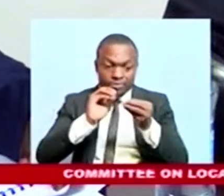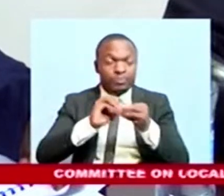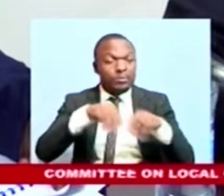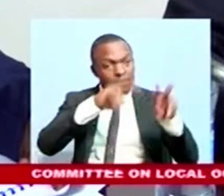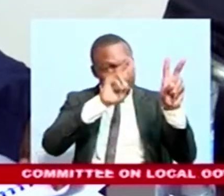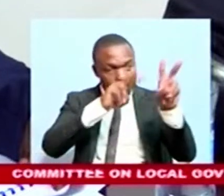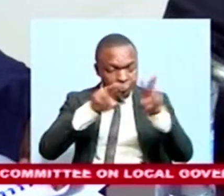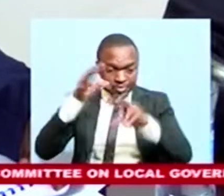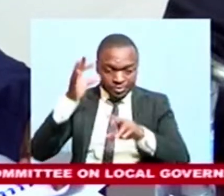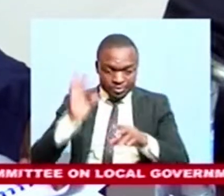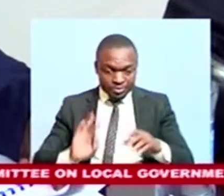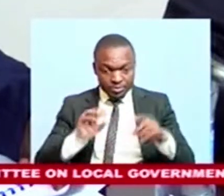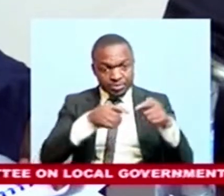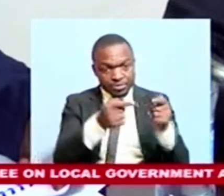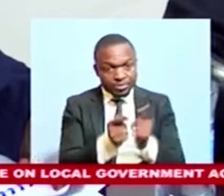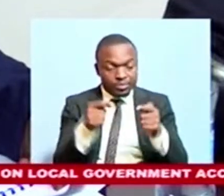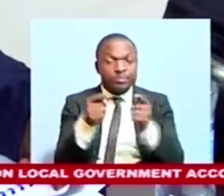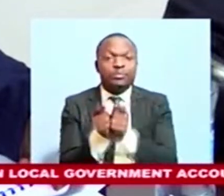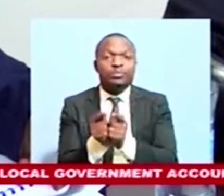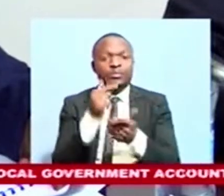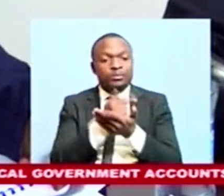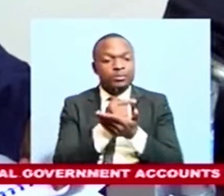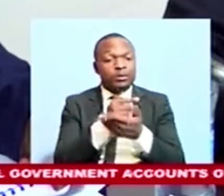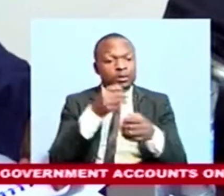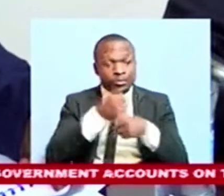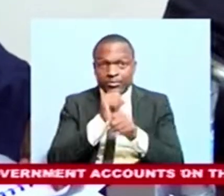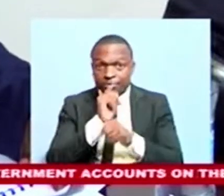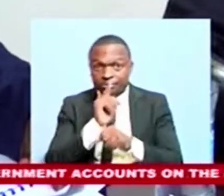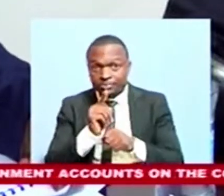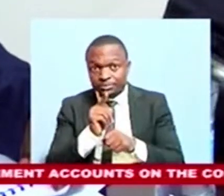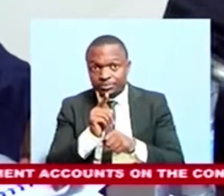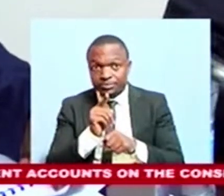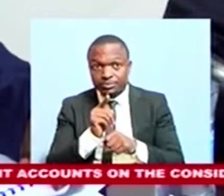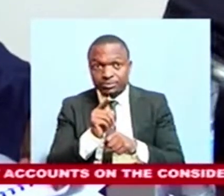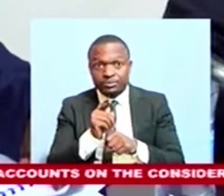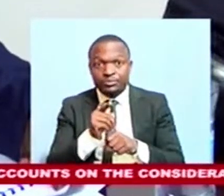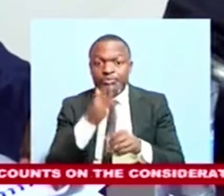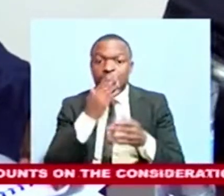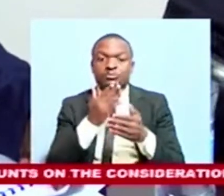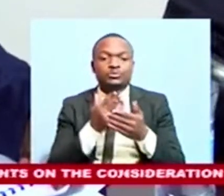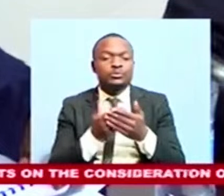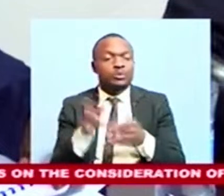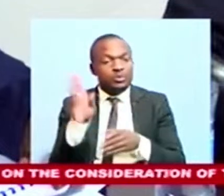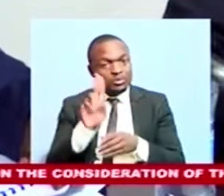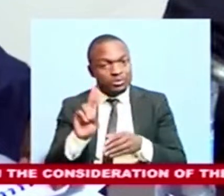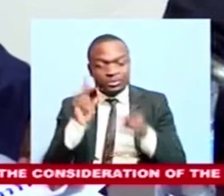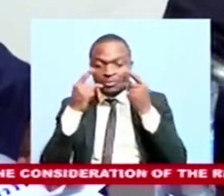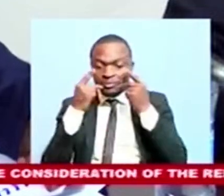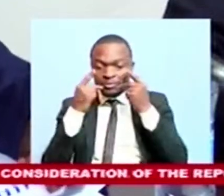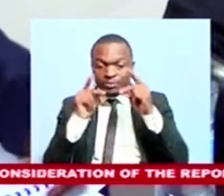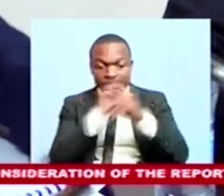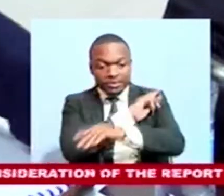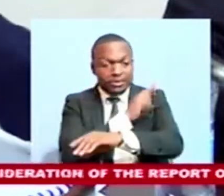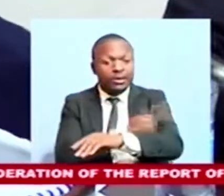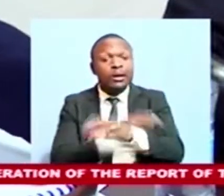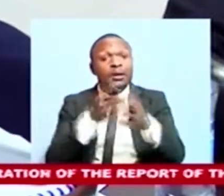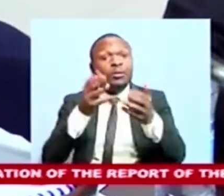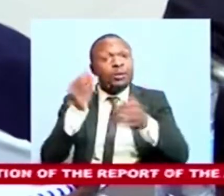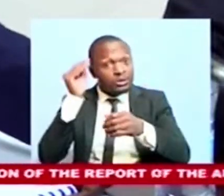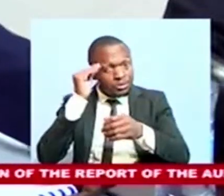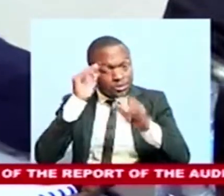beneficiaries of grant to ensure prudent use of public resources. I want to know